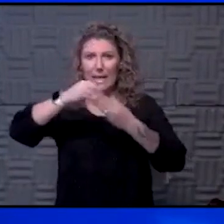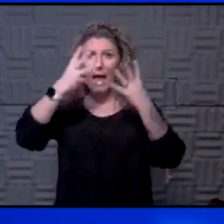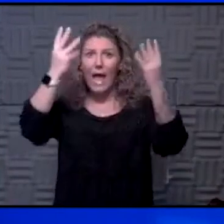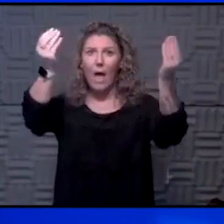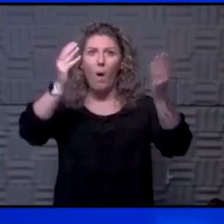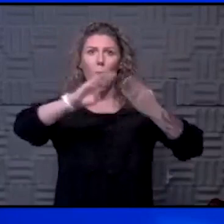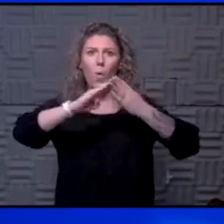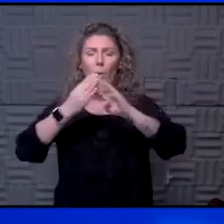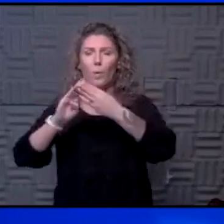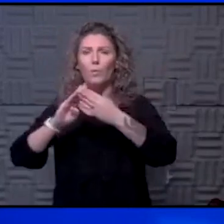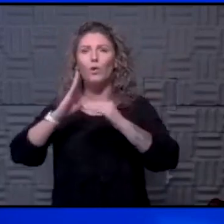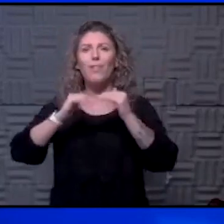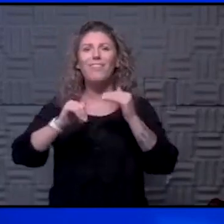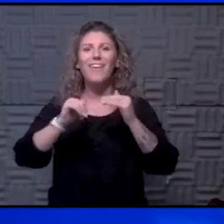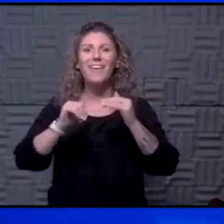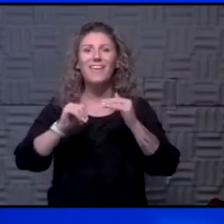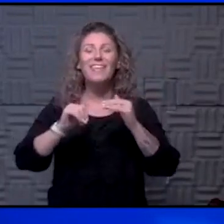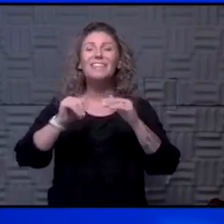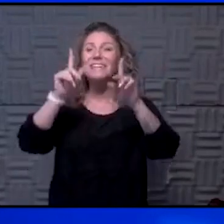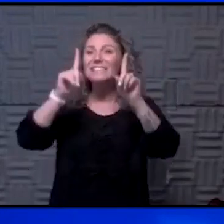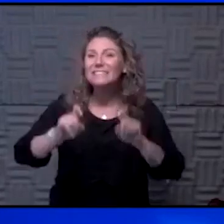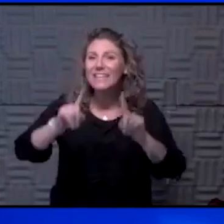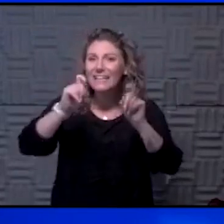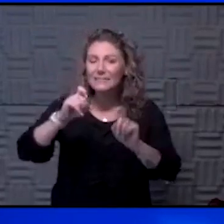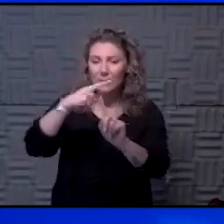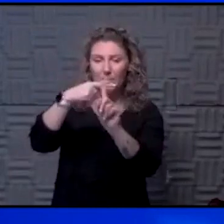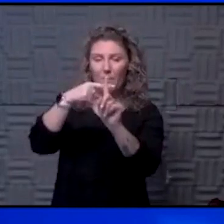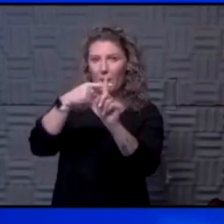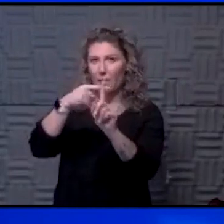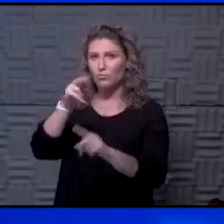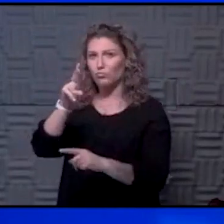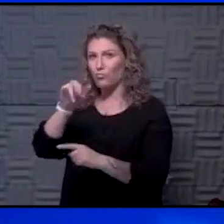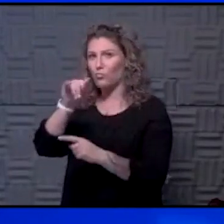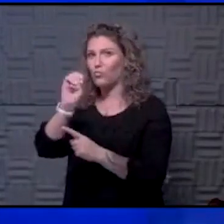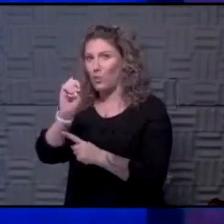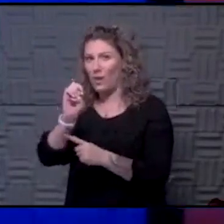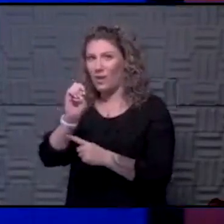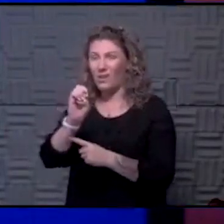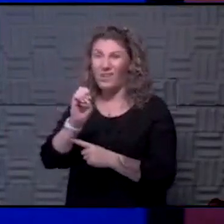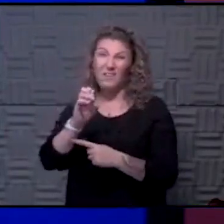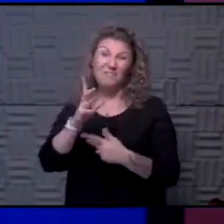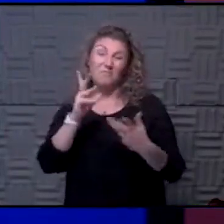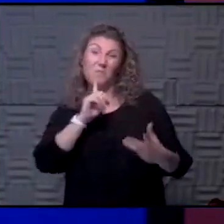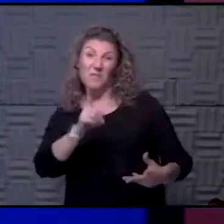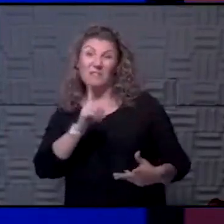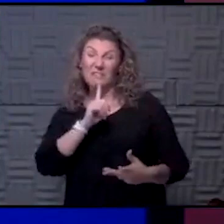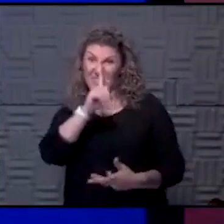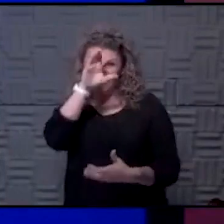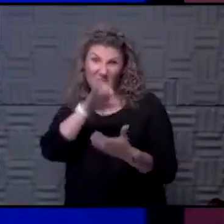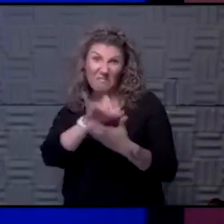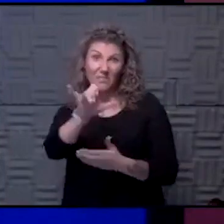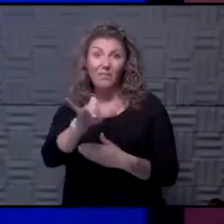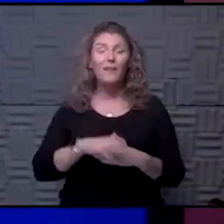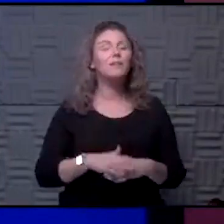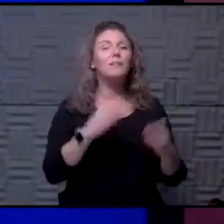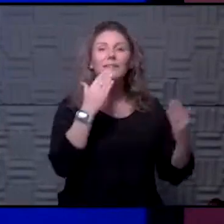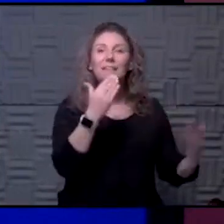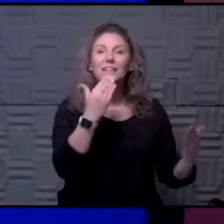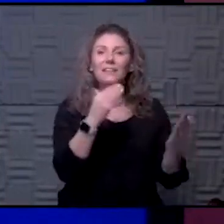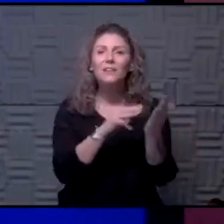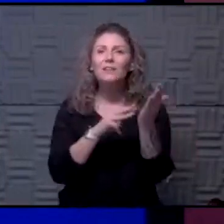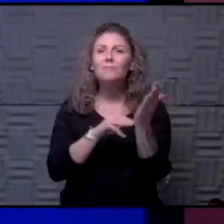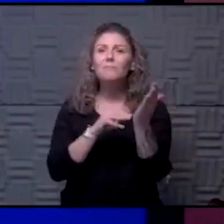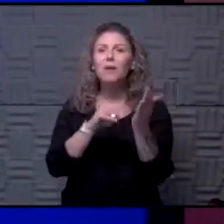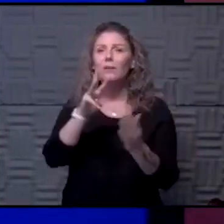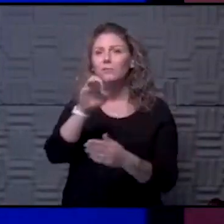our testing numbers, our positive numbers, our positivity rate leads us to believe. All right, thank you, Dr. Wild. Does any of what Dr.